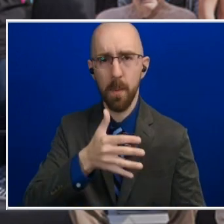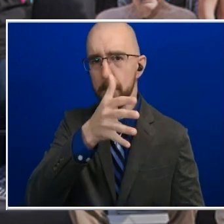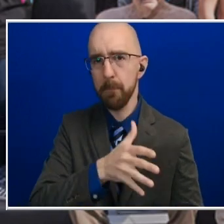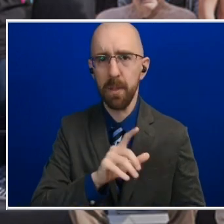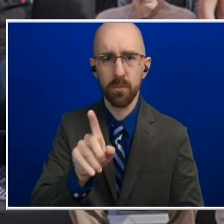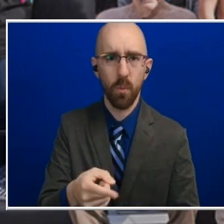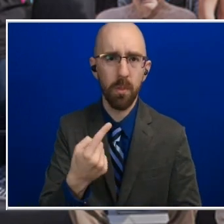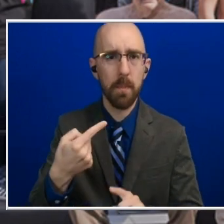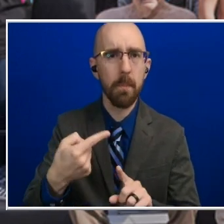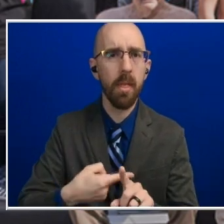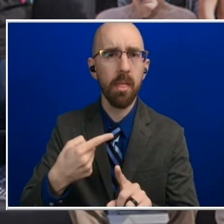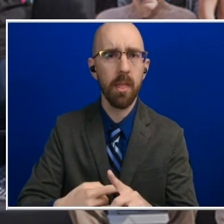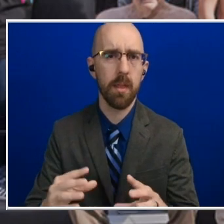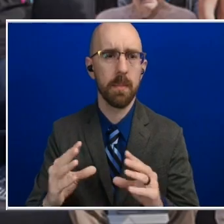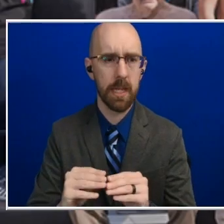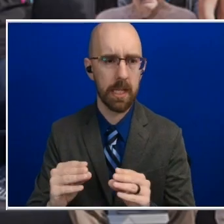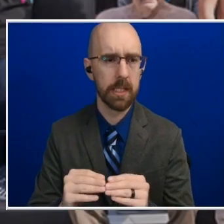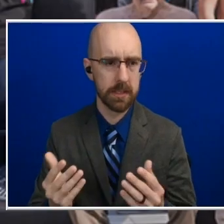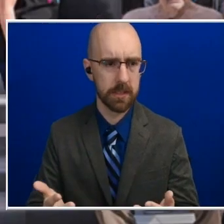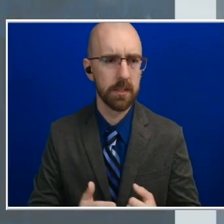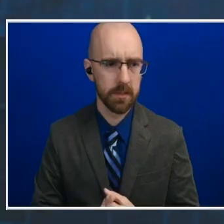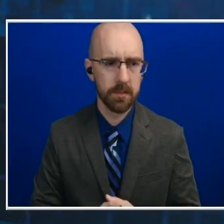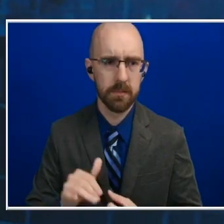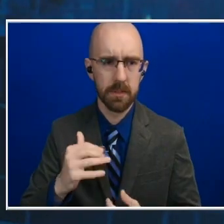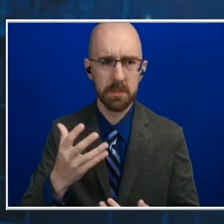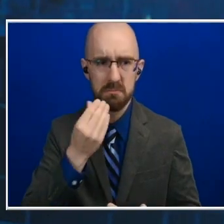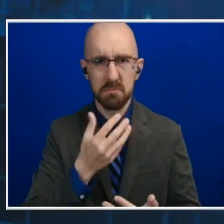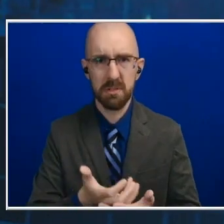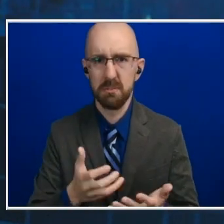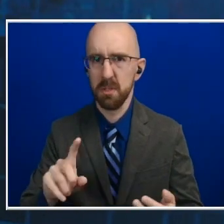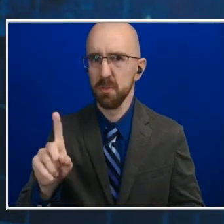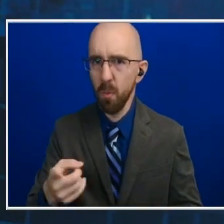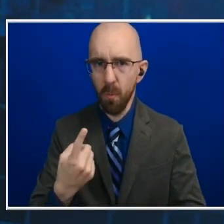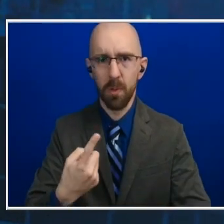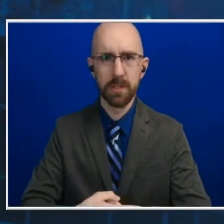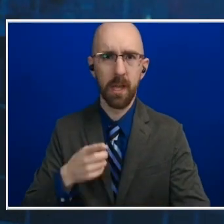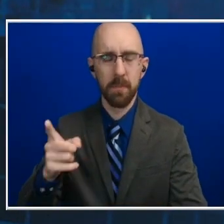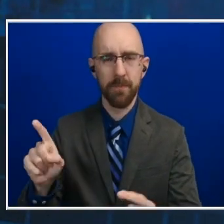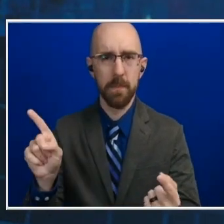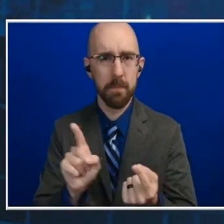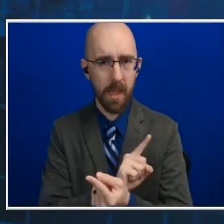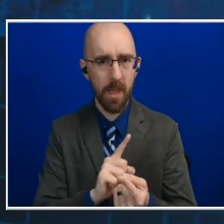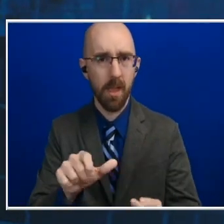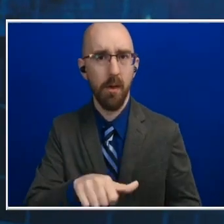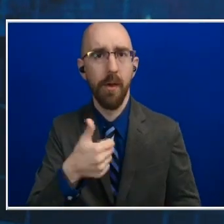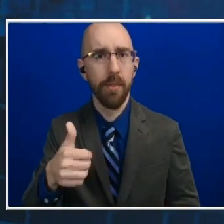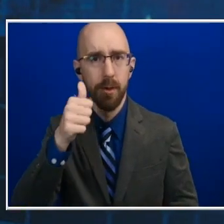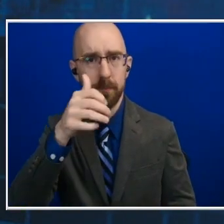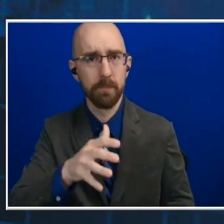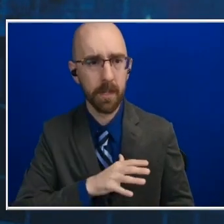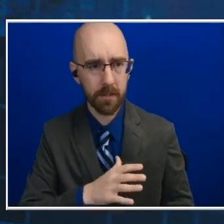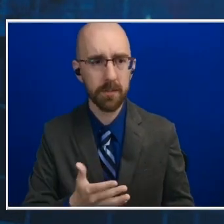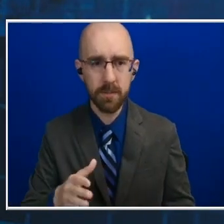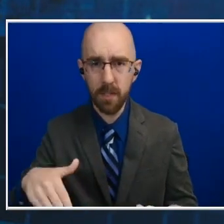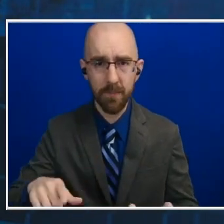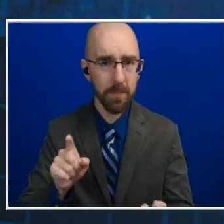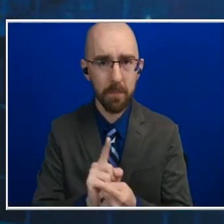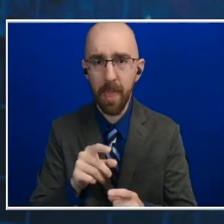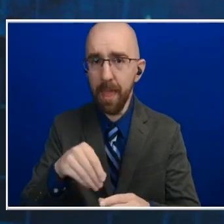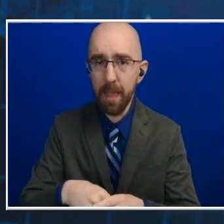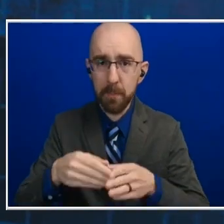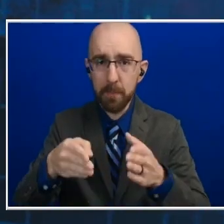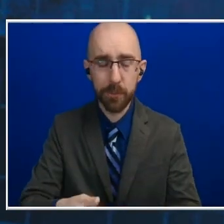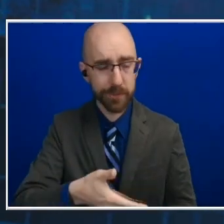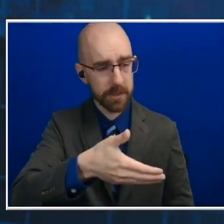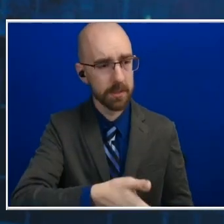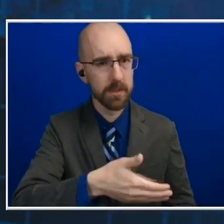meetings, that's pretty much the only time that they've ever met the other men. So they haven't met other men in person that have been diagnosed. So